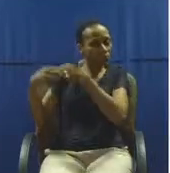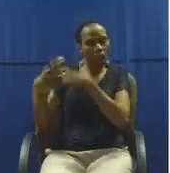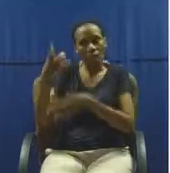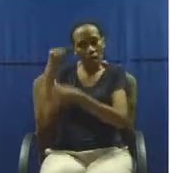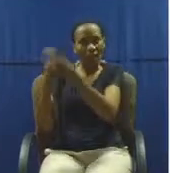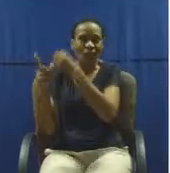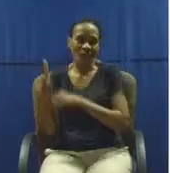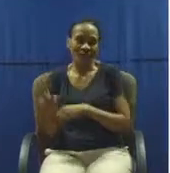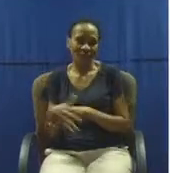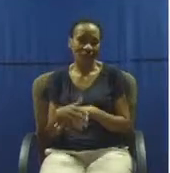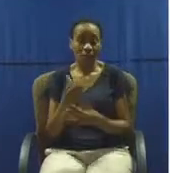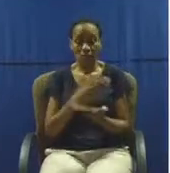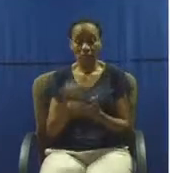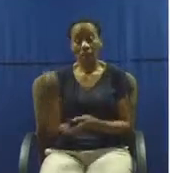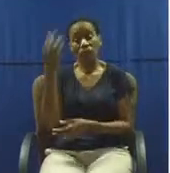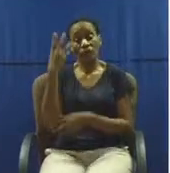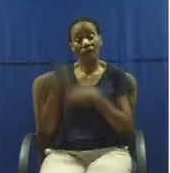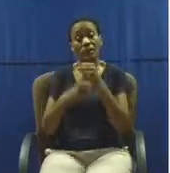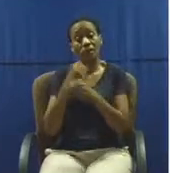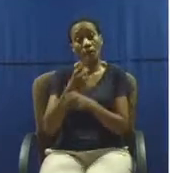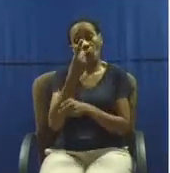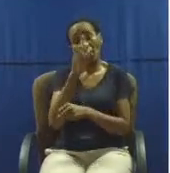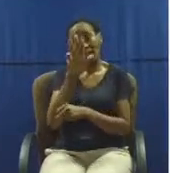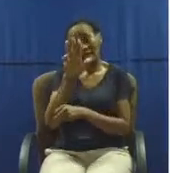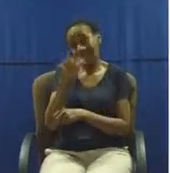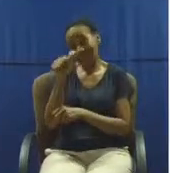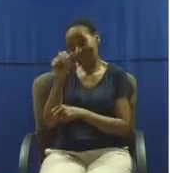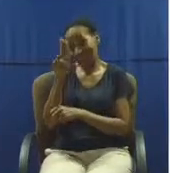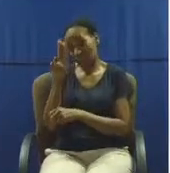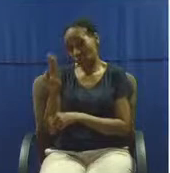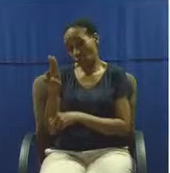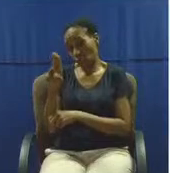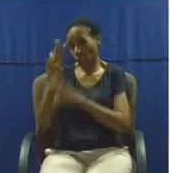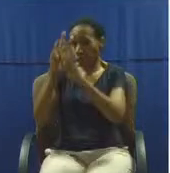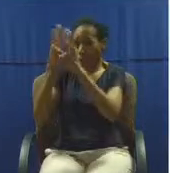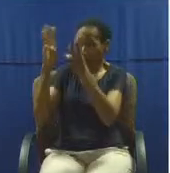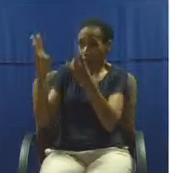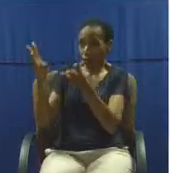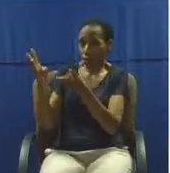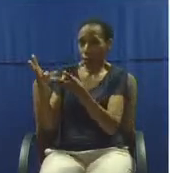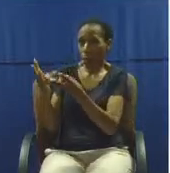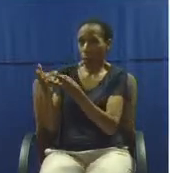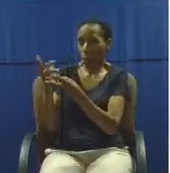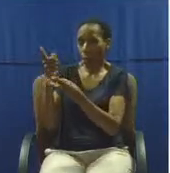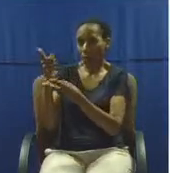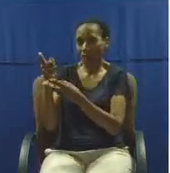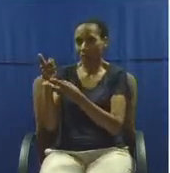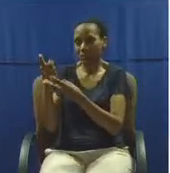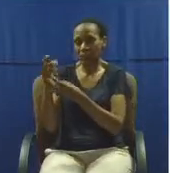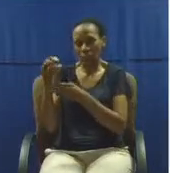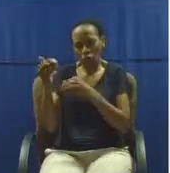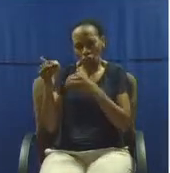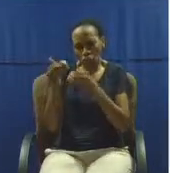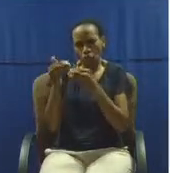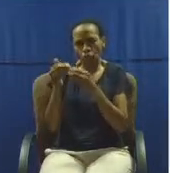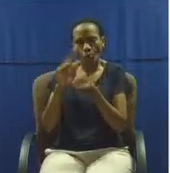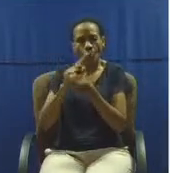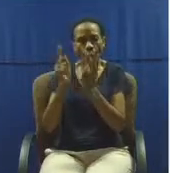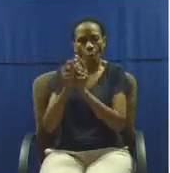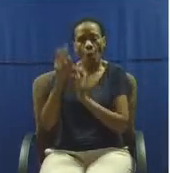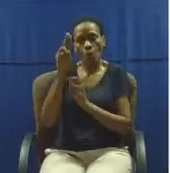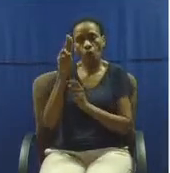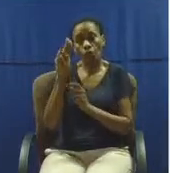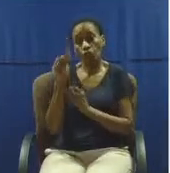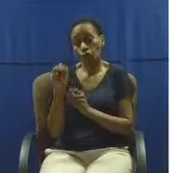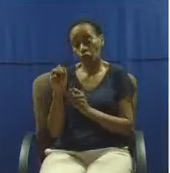may forget that in 1962, the world was almost plunged into a nuclear war, when